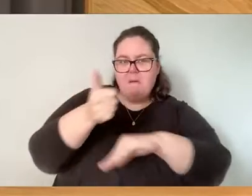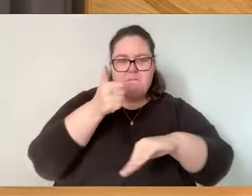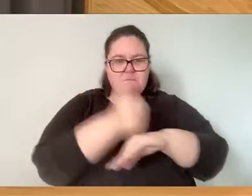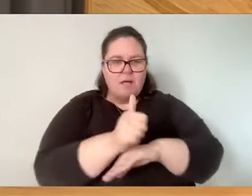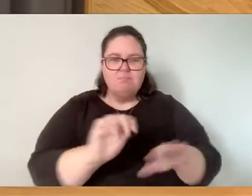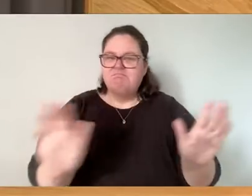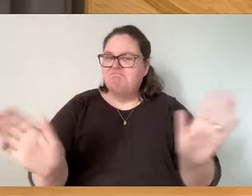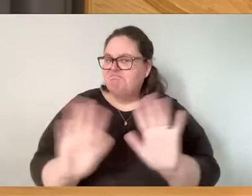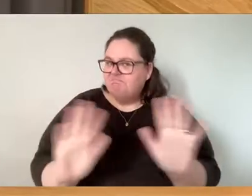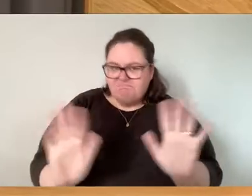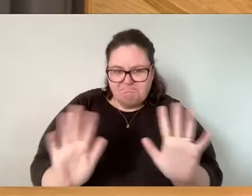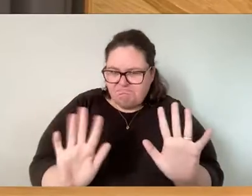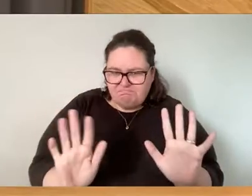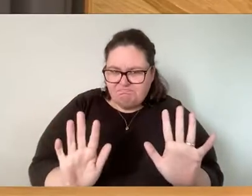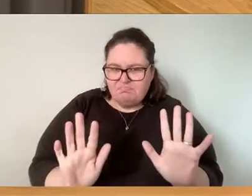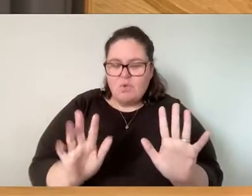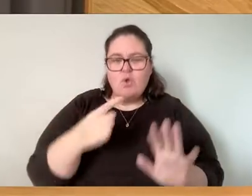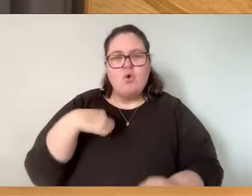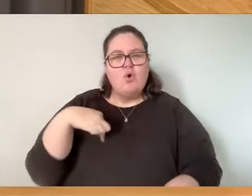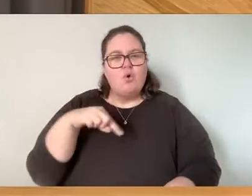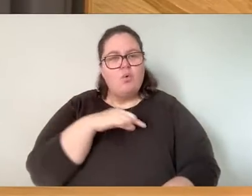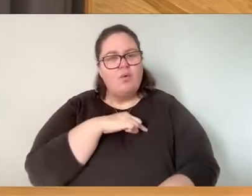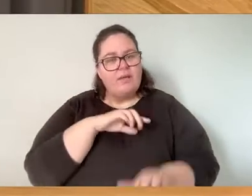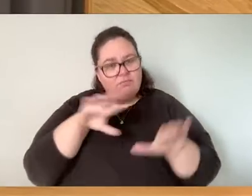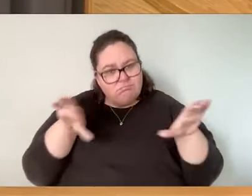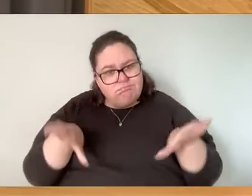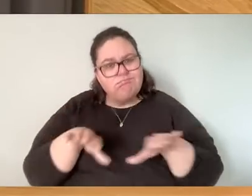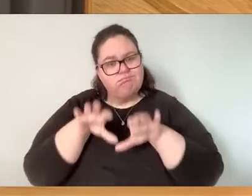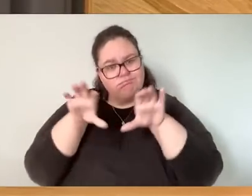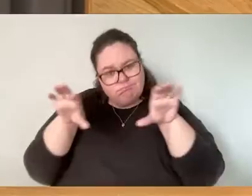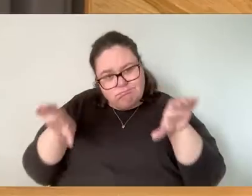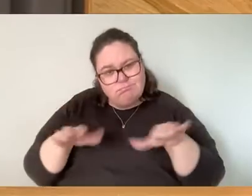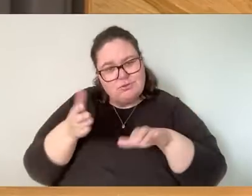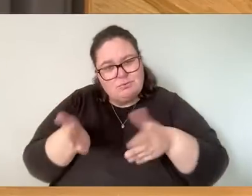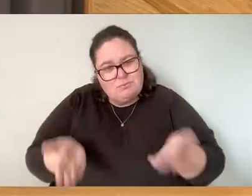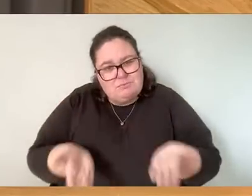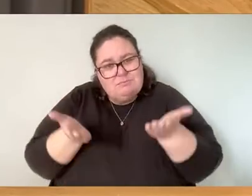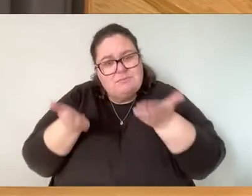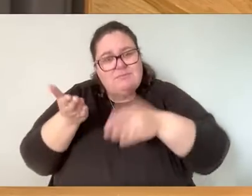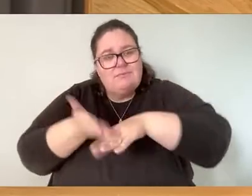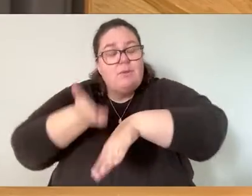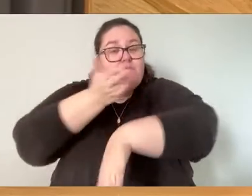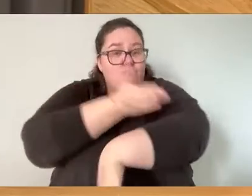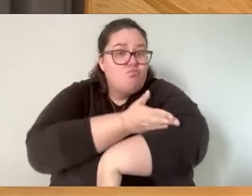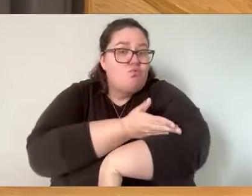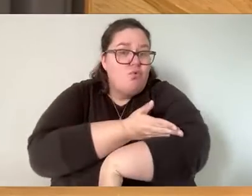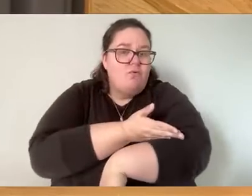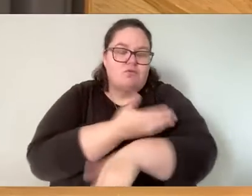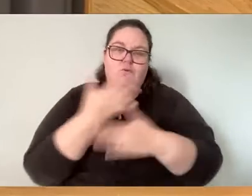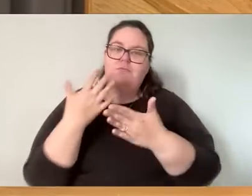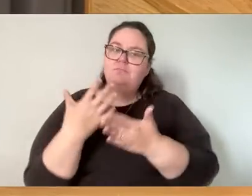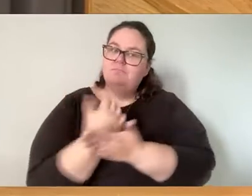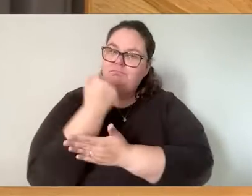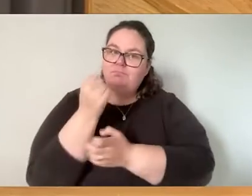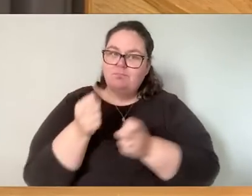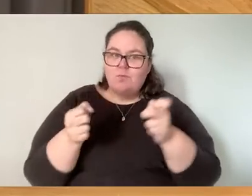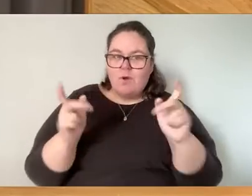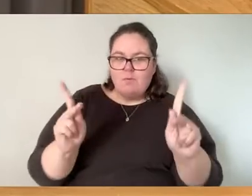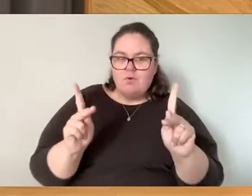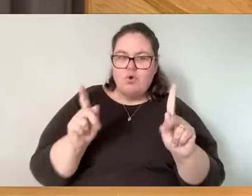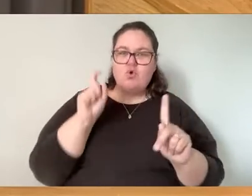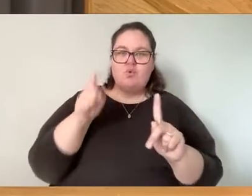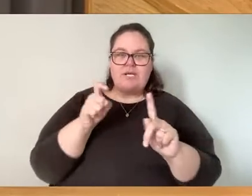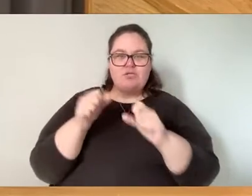as stakeholders in New Brunswick to advance it. And this was an opportunity to say, you know what, we really need teeth on